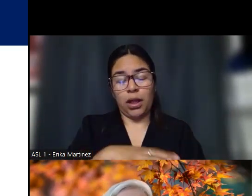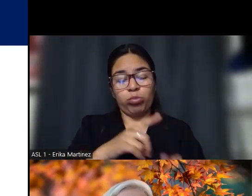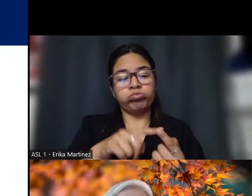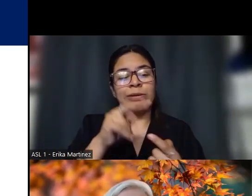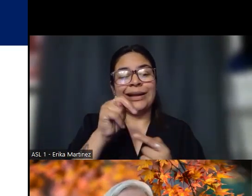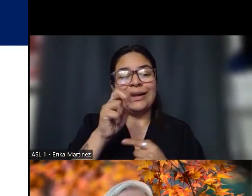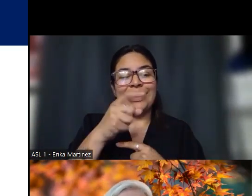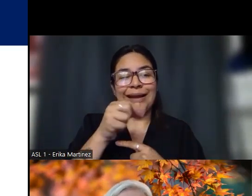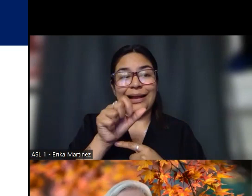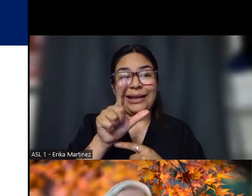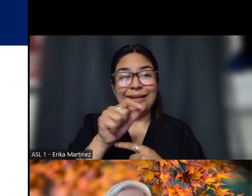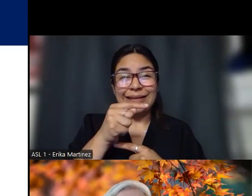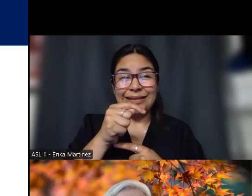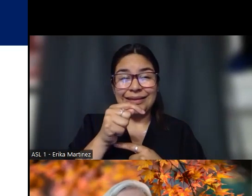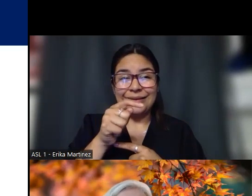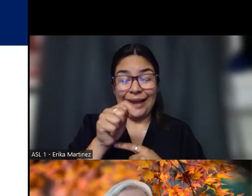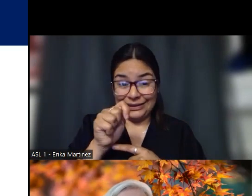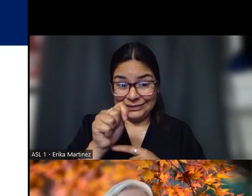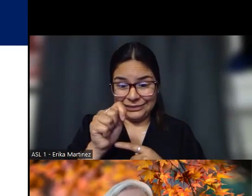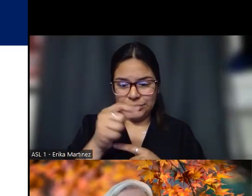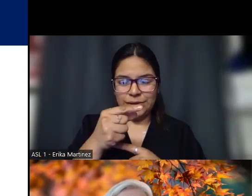on patients. And